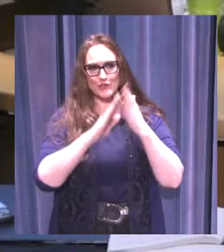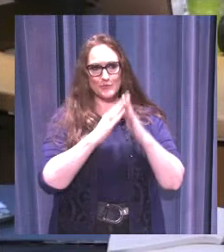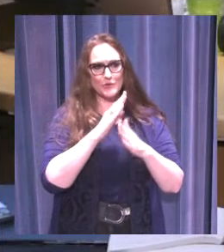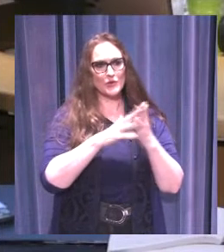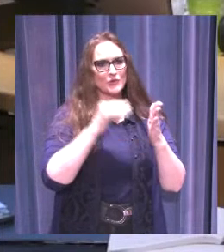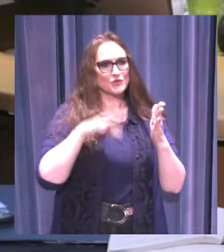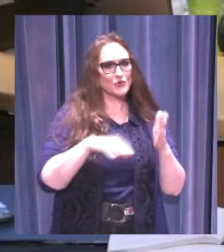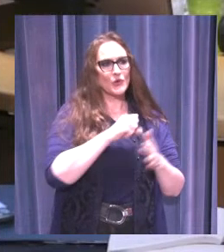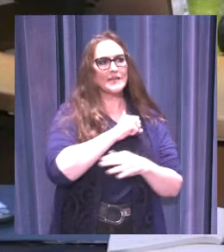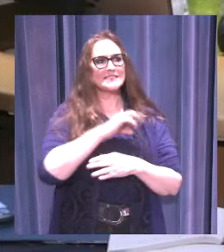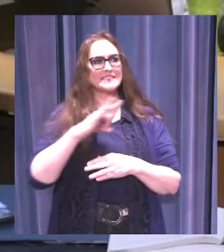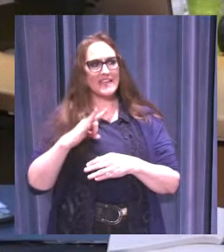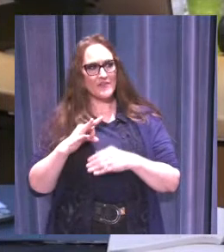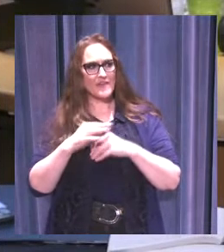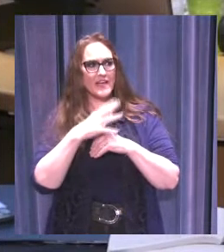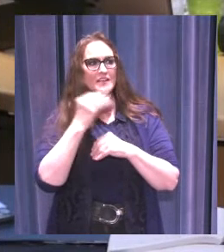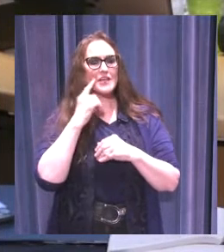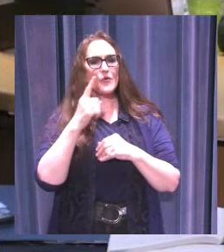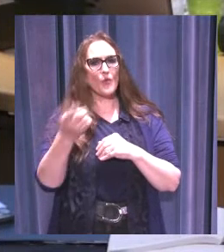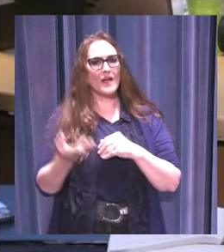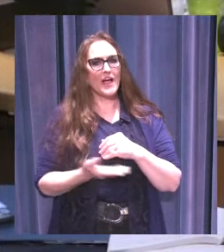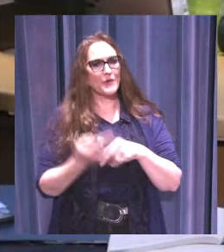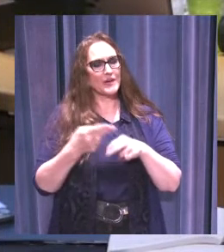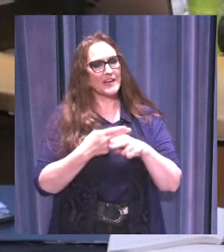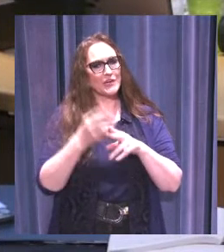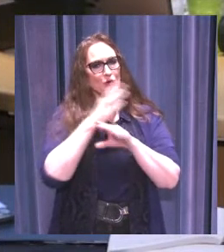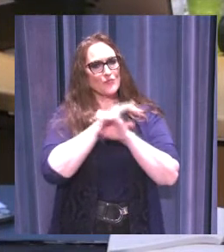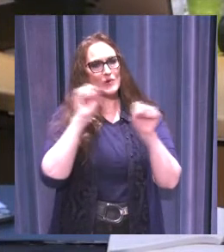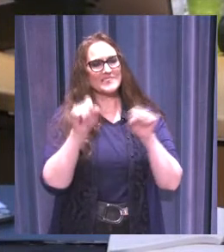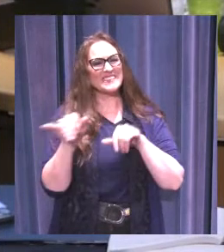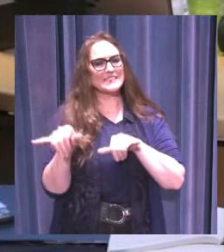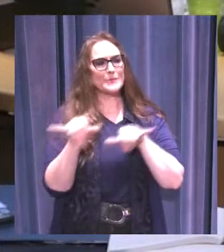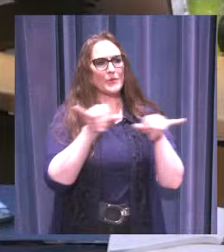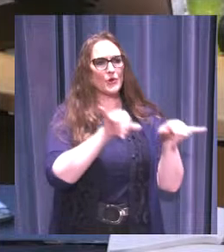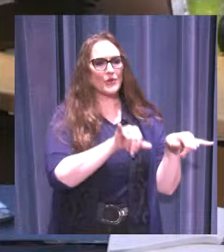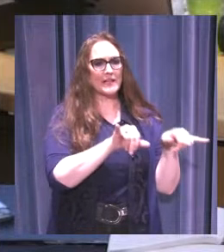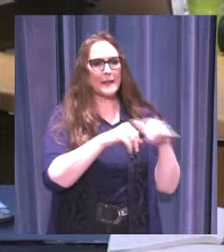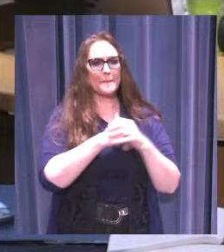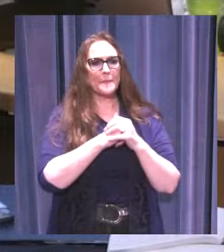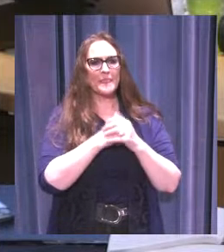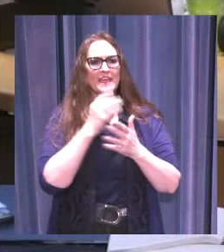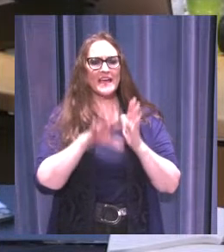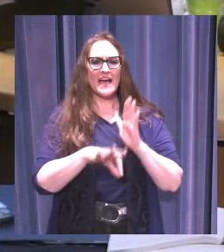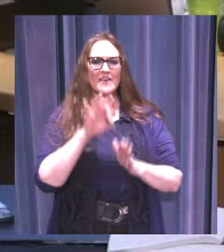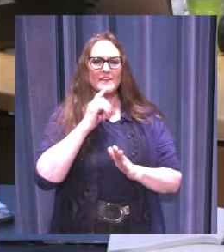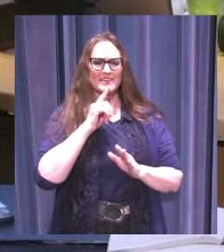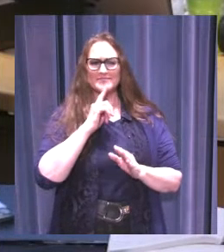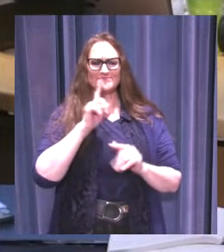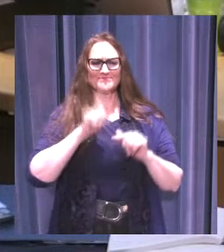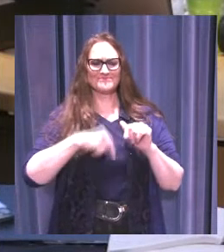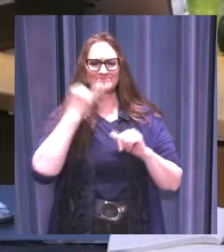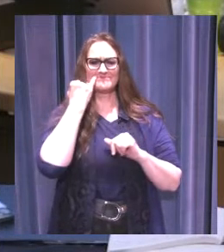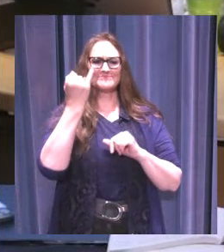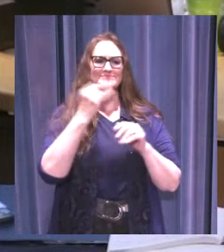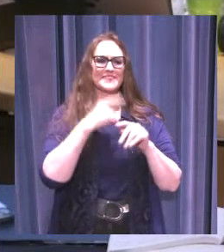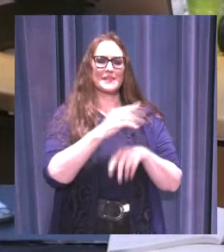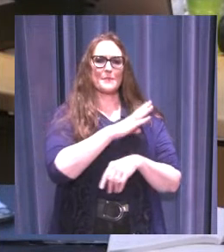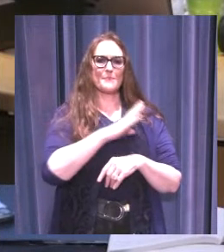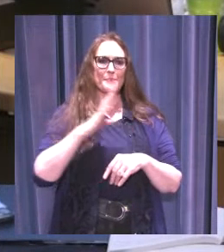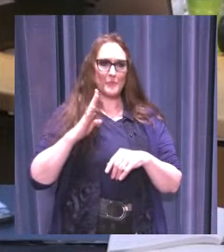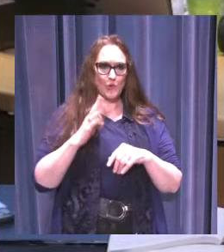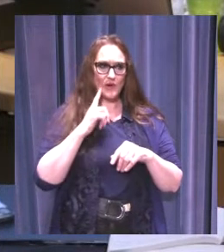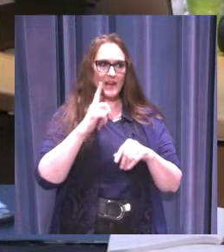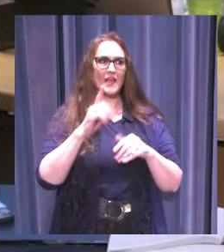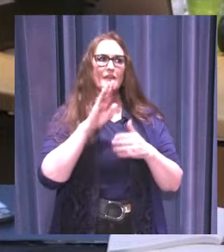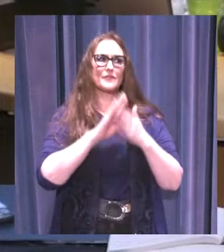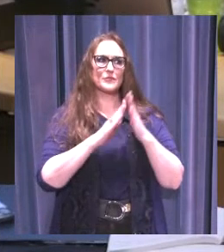faculty while hiring an interim president. Similarly, I find it unfathomable that a Board of Community College